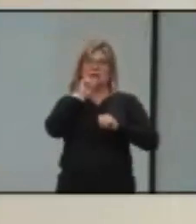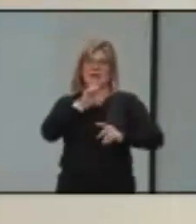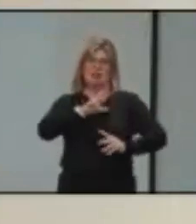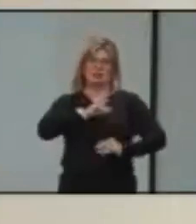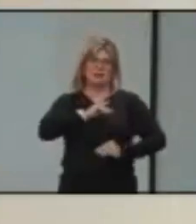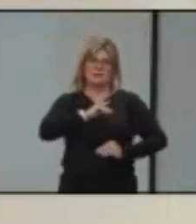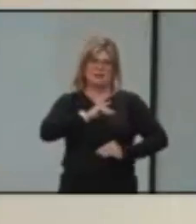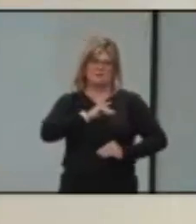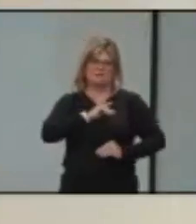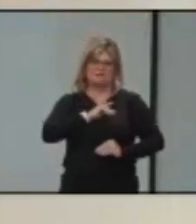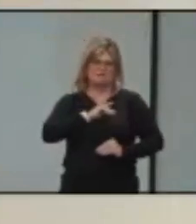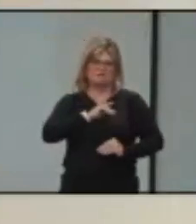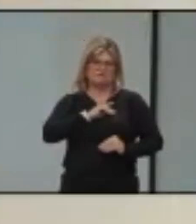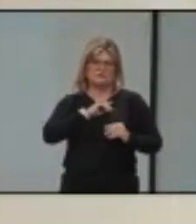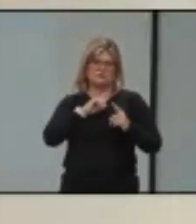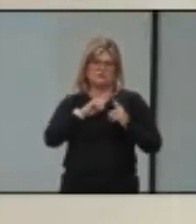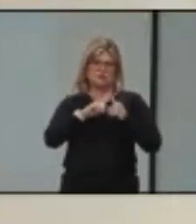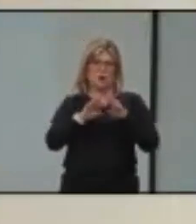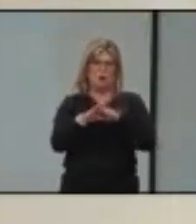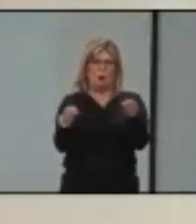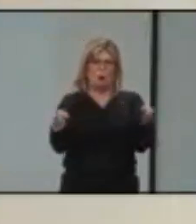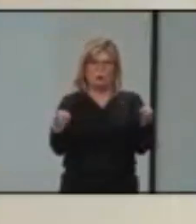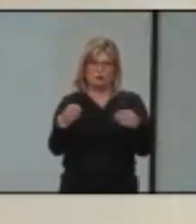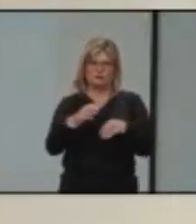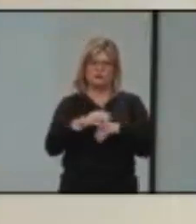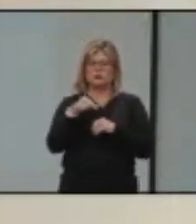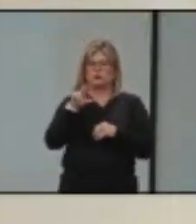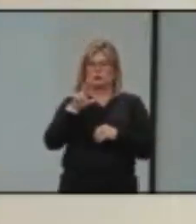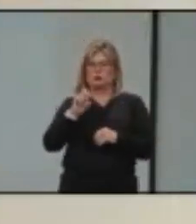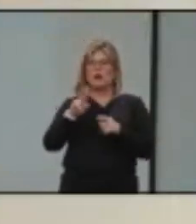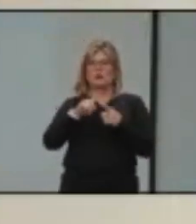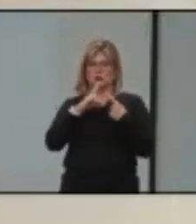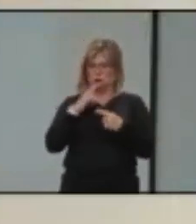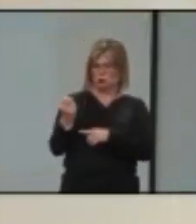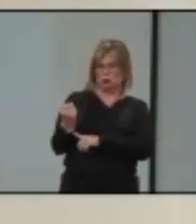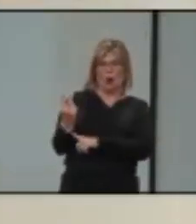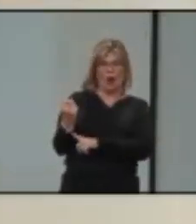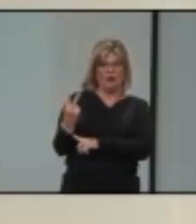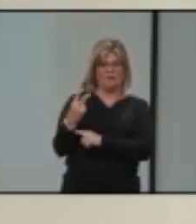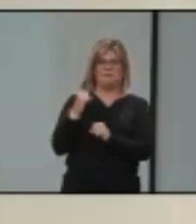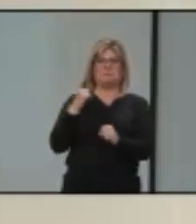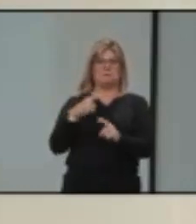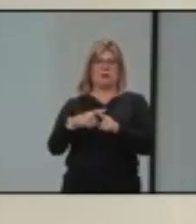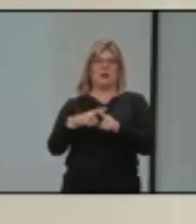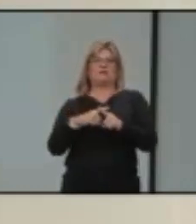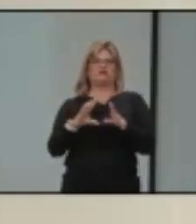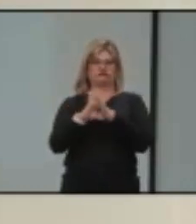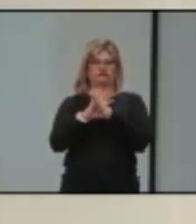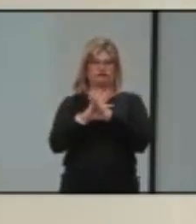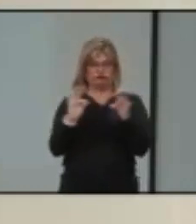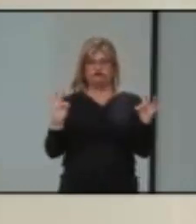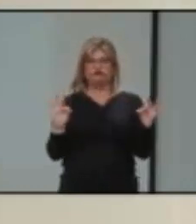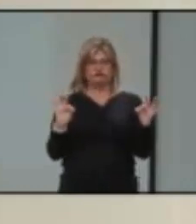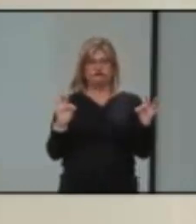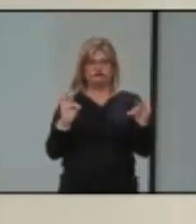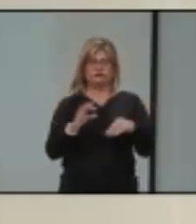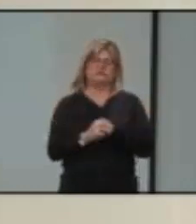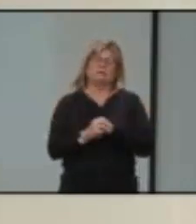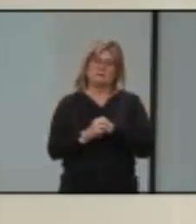accepted to, one, be queer Muslim. We'll get to that. But to be 12 and just out here